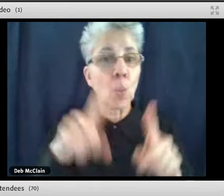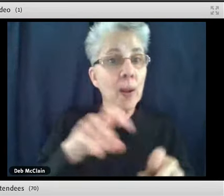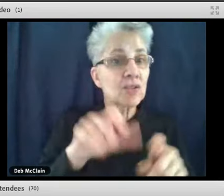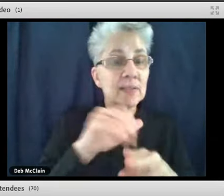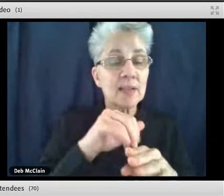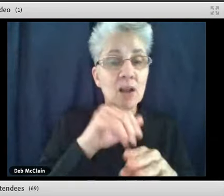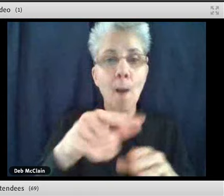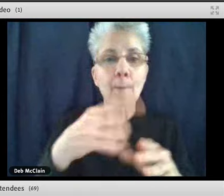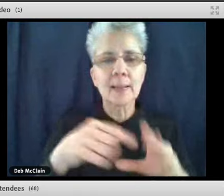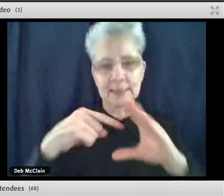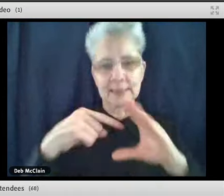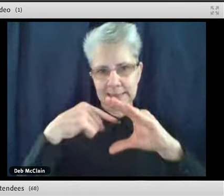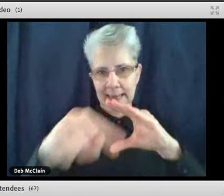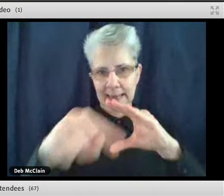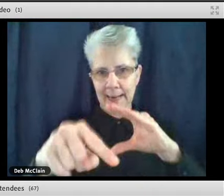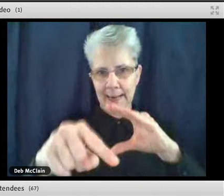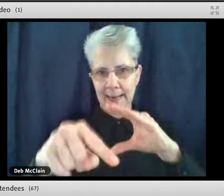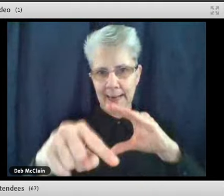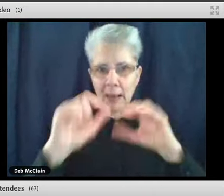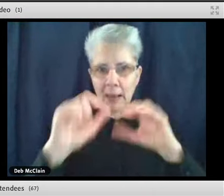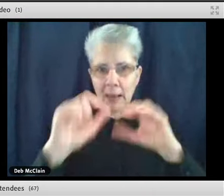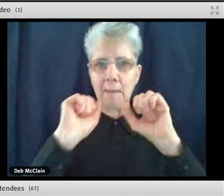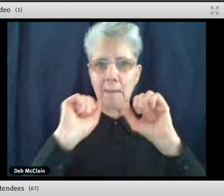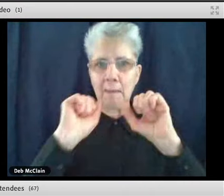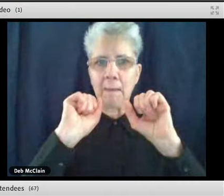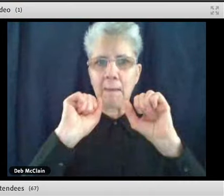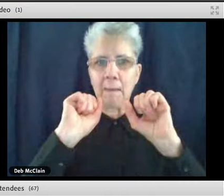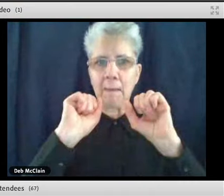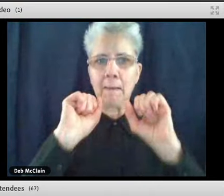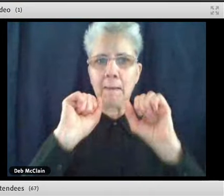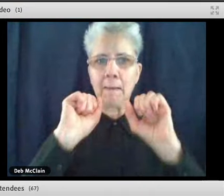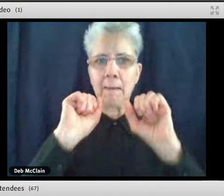Facebook page, or your message from the listserv. Thank you everyone for attending and have a great rest of your day. And